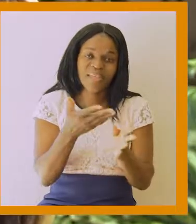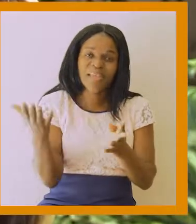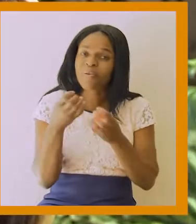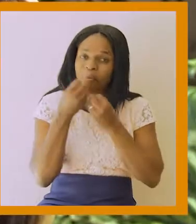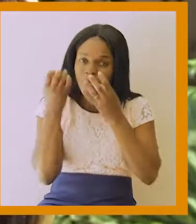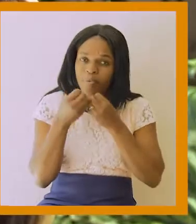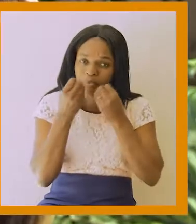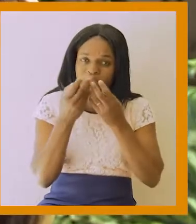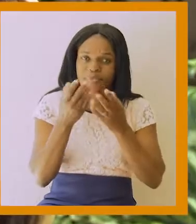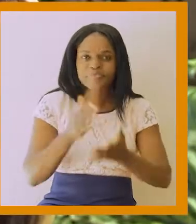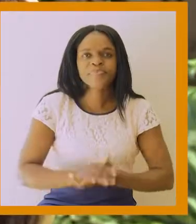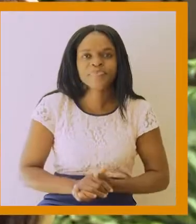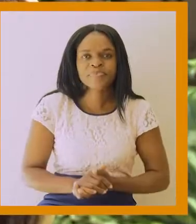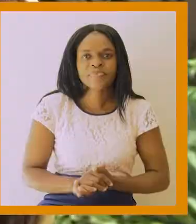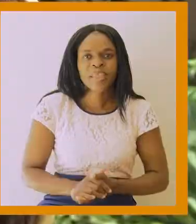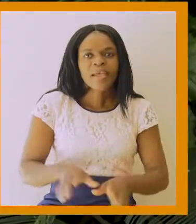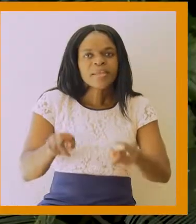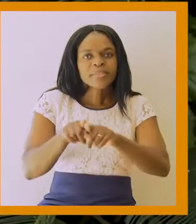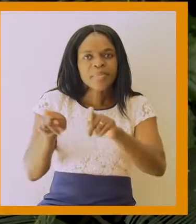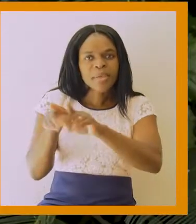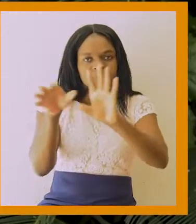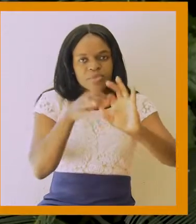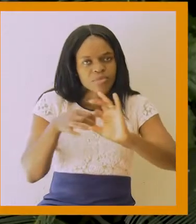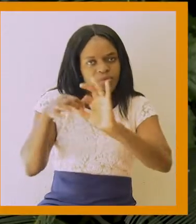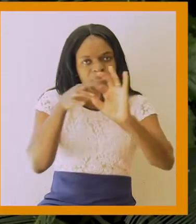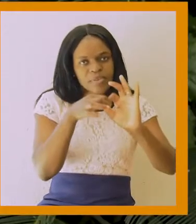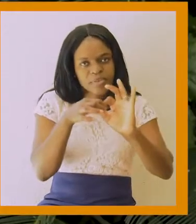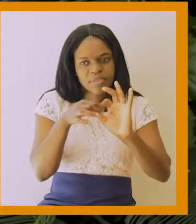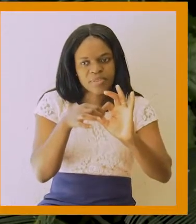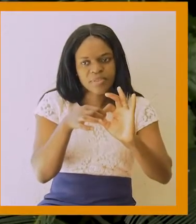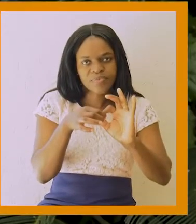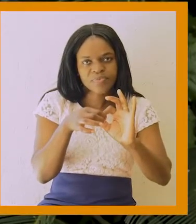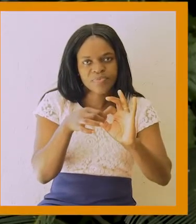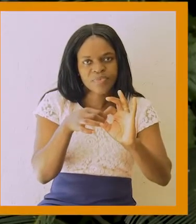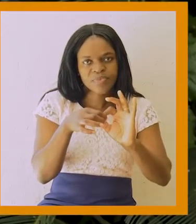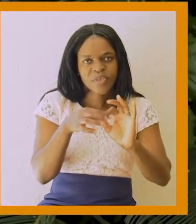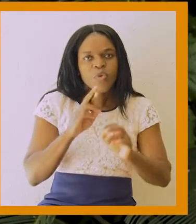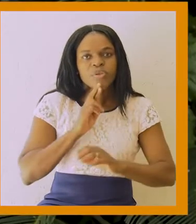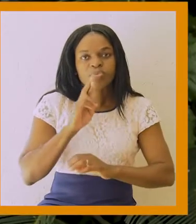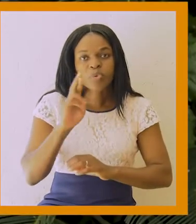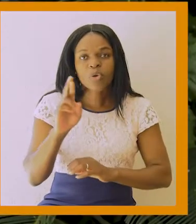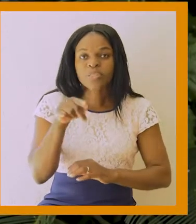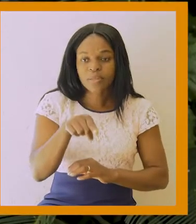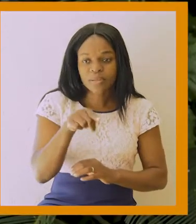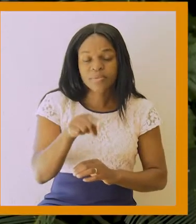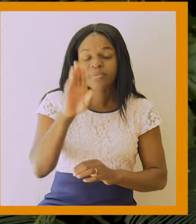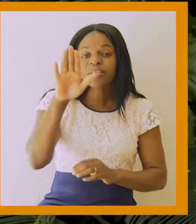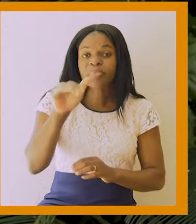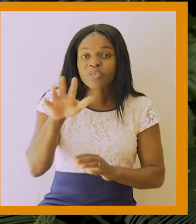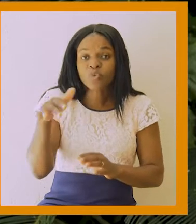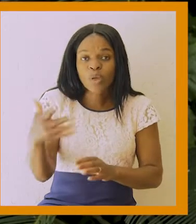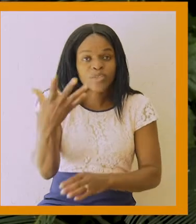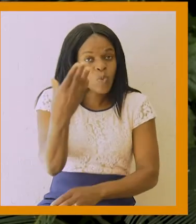abuse, could you unpack that for us? As an organization, we have responded to this